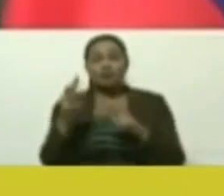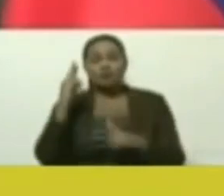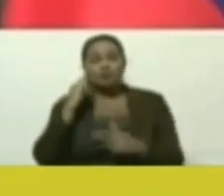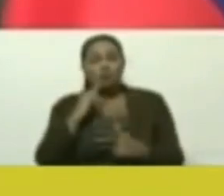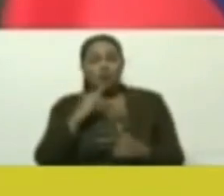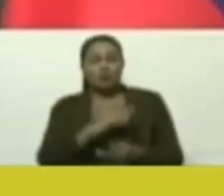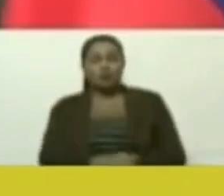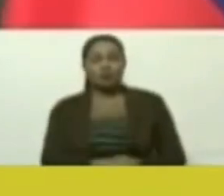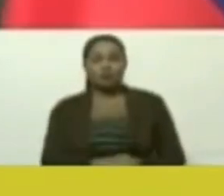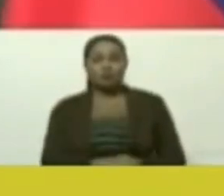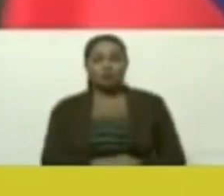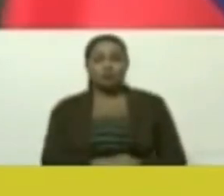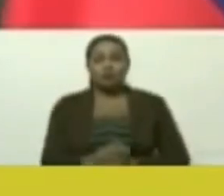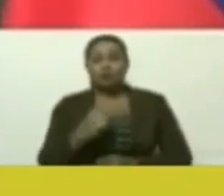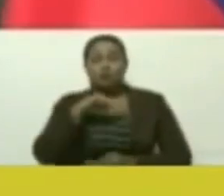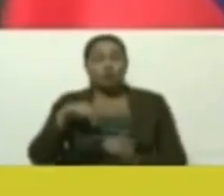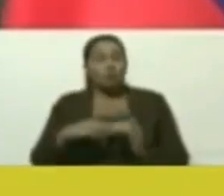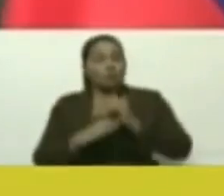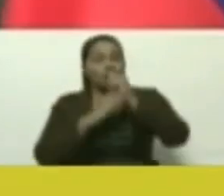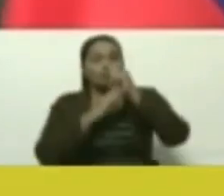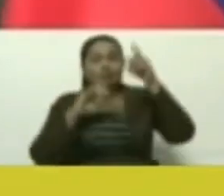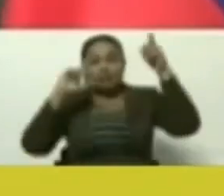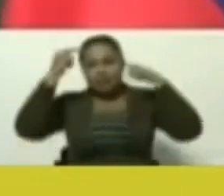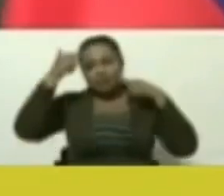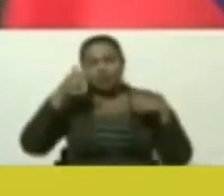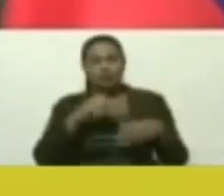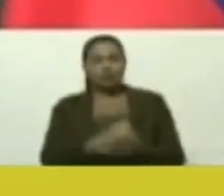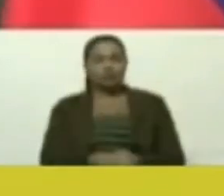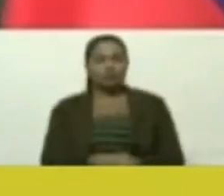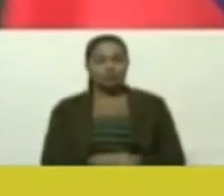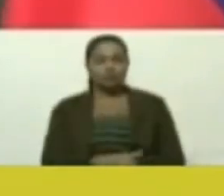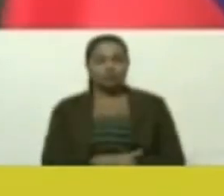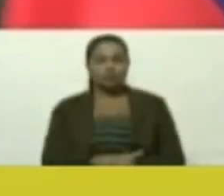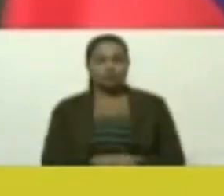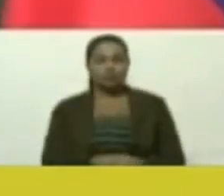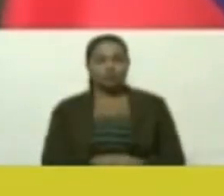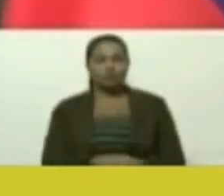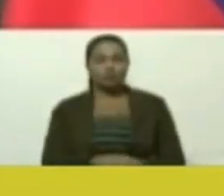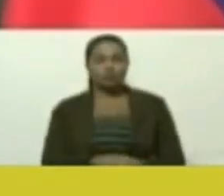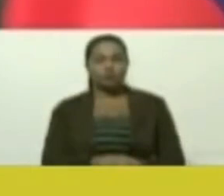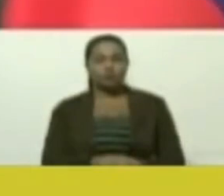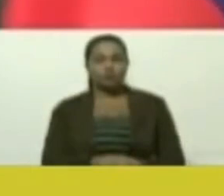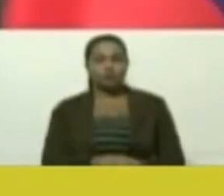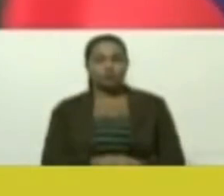of Simón Bolívar, of our commander Hugo Chávez,